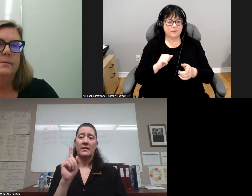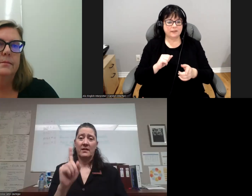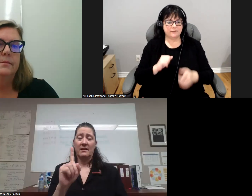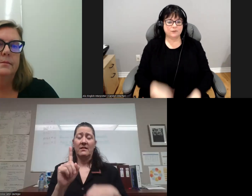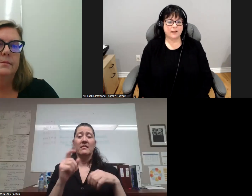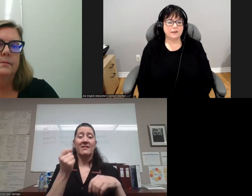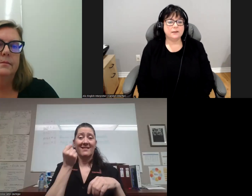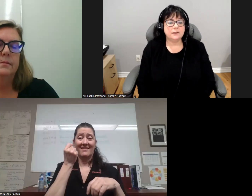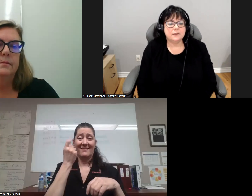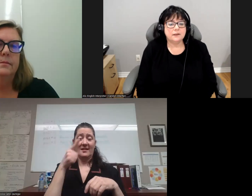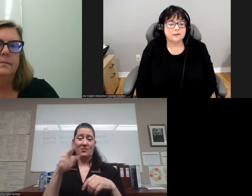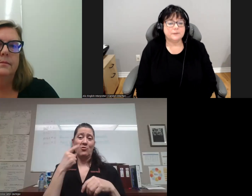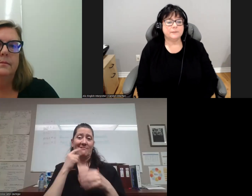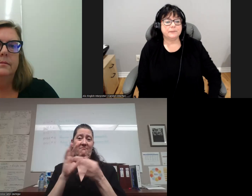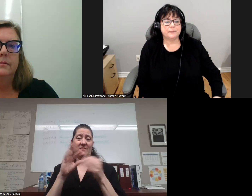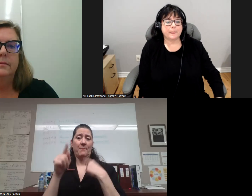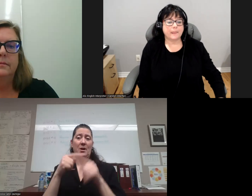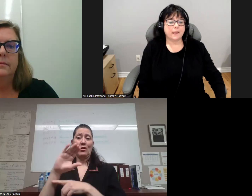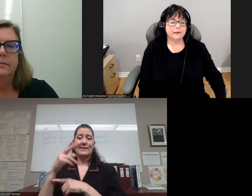up, I believe, as well.